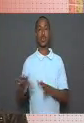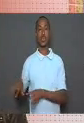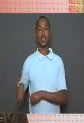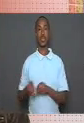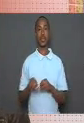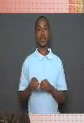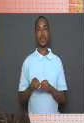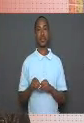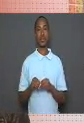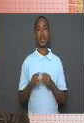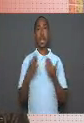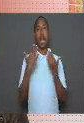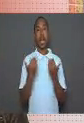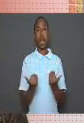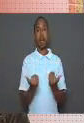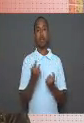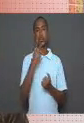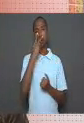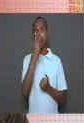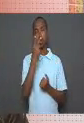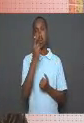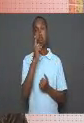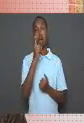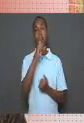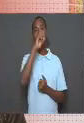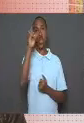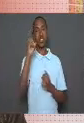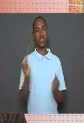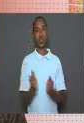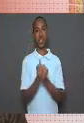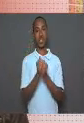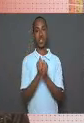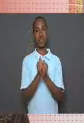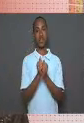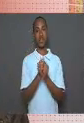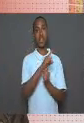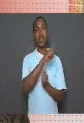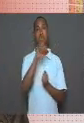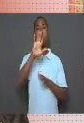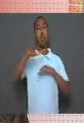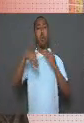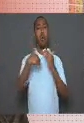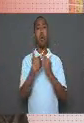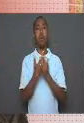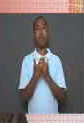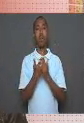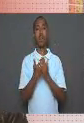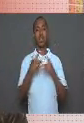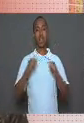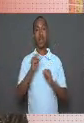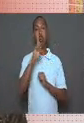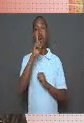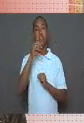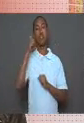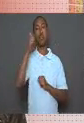Students, now that we have gone through one question together, you are all ready to try one on